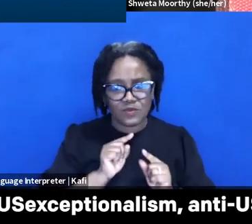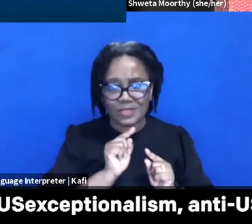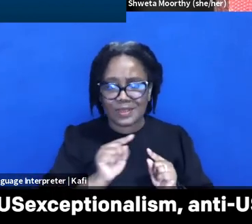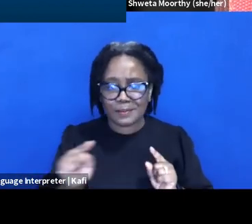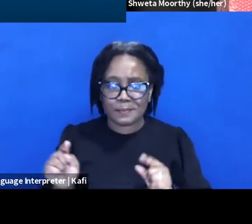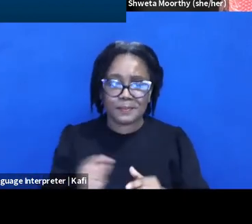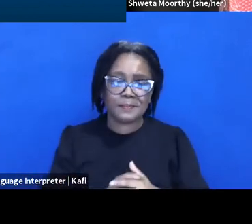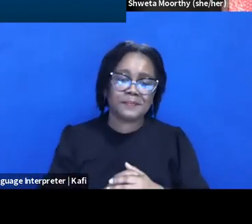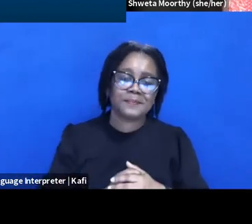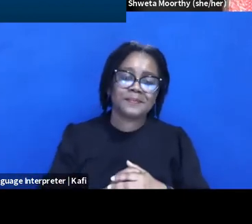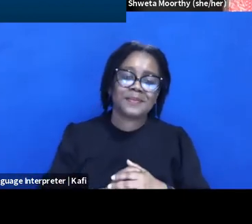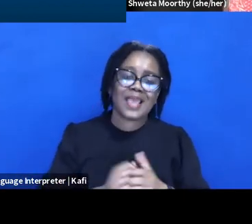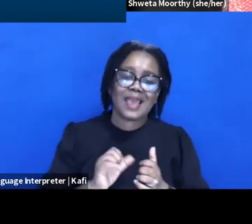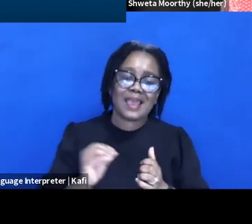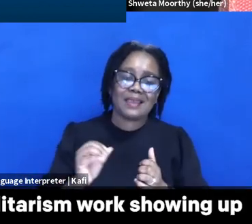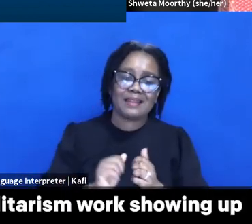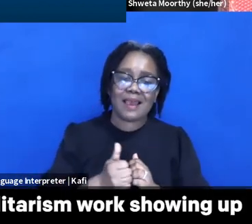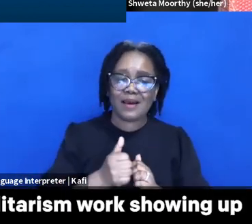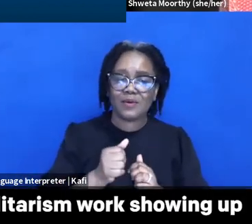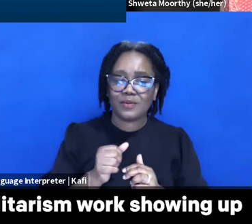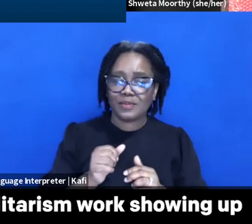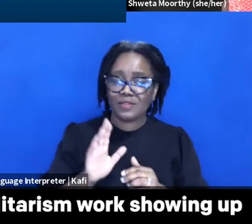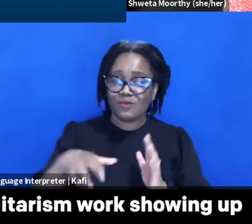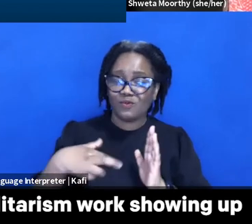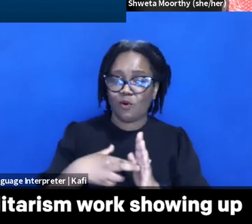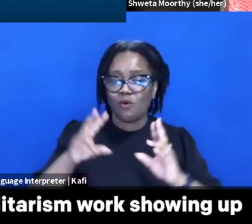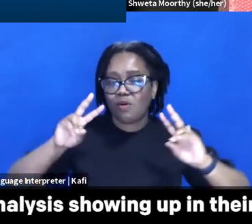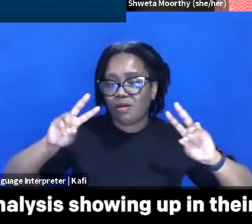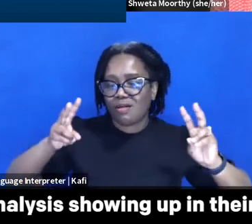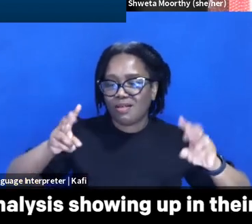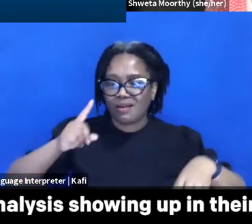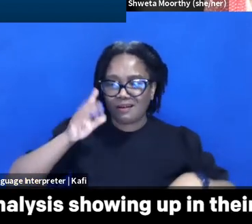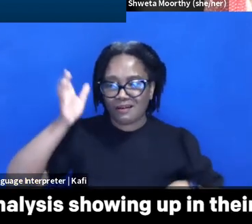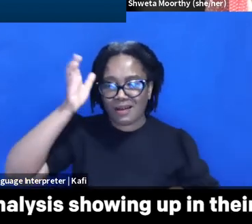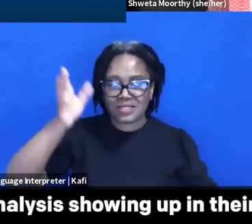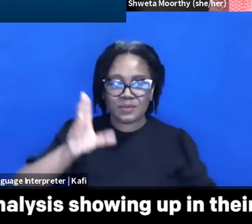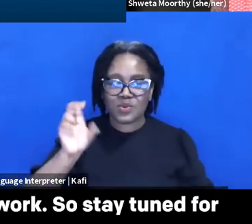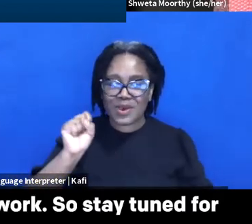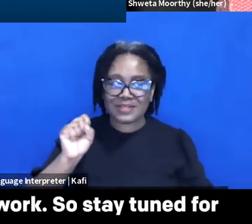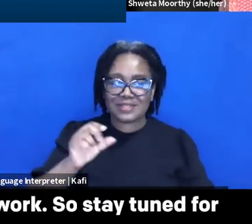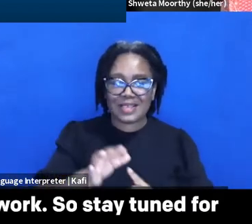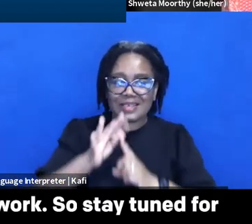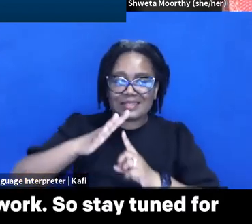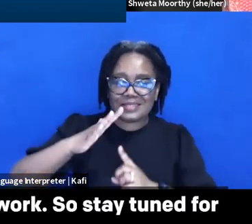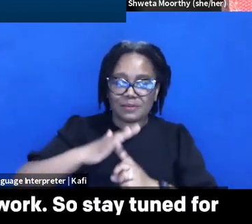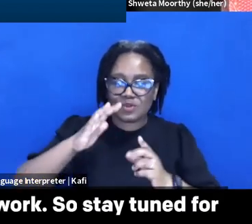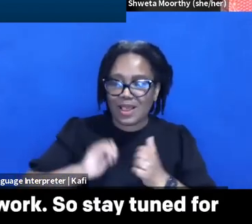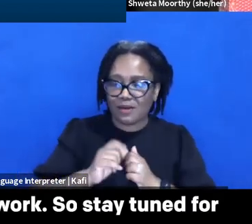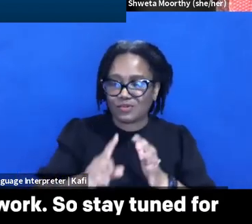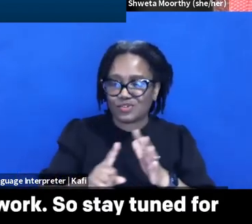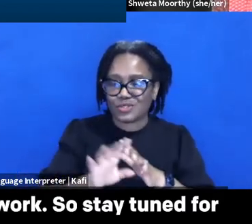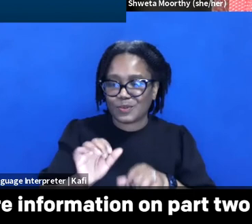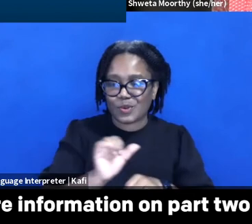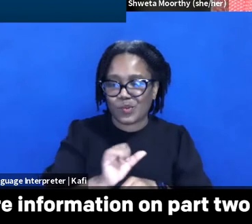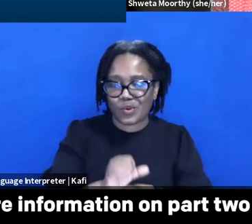anti-US exceptionalist, anti-US militarism work showing up, or analysis showing up in their work. So stay tuned